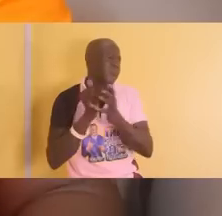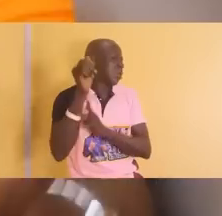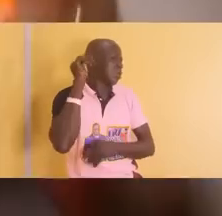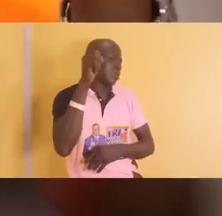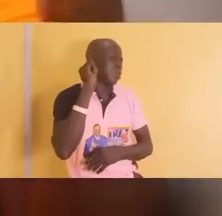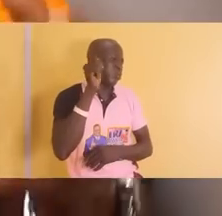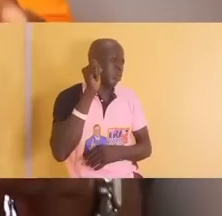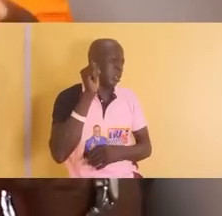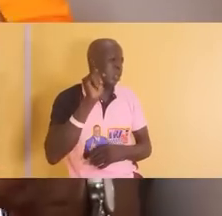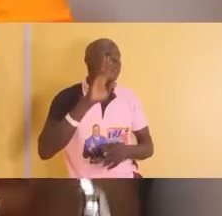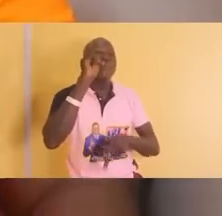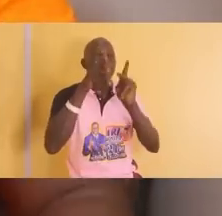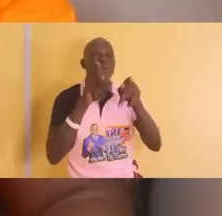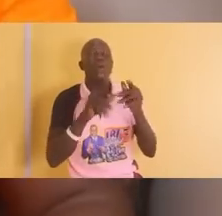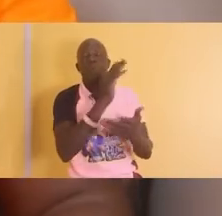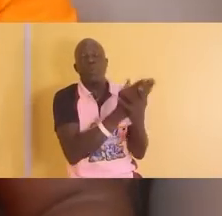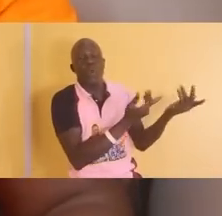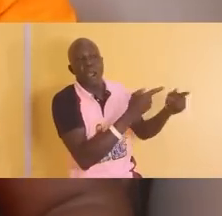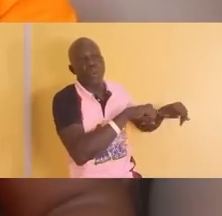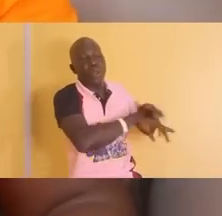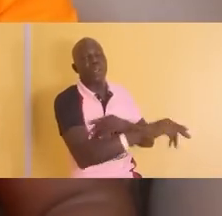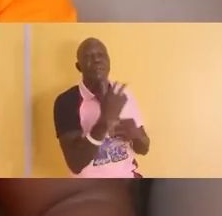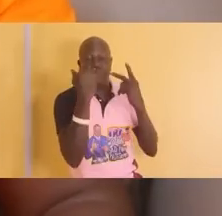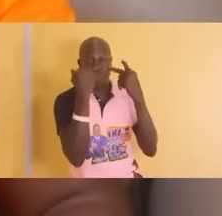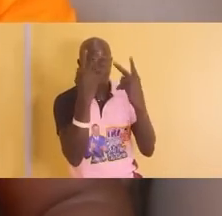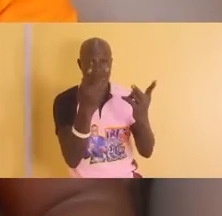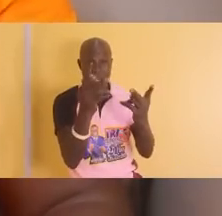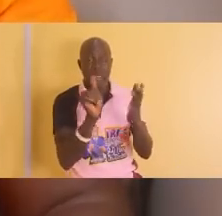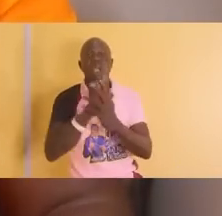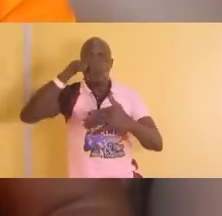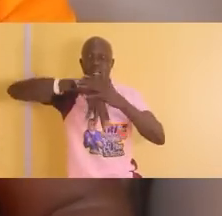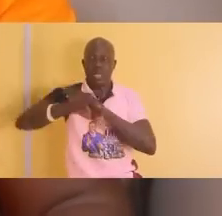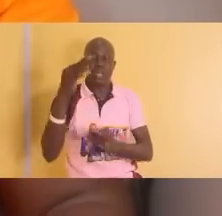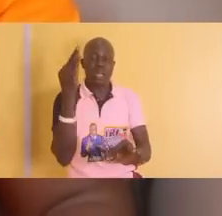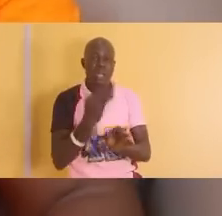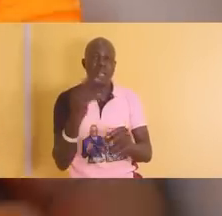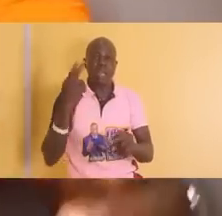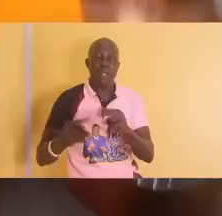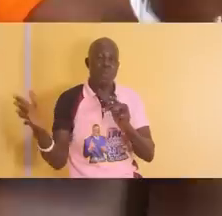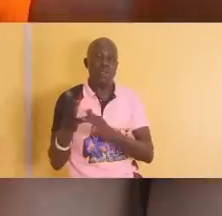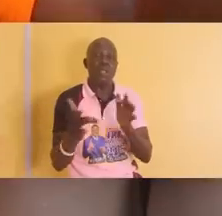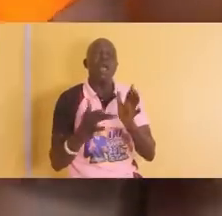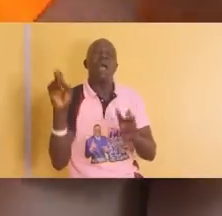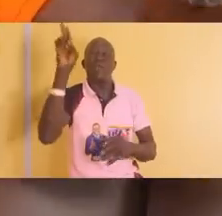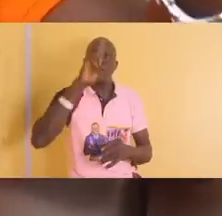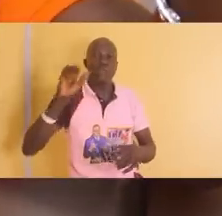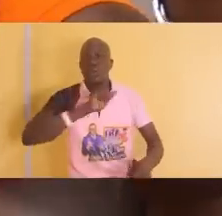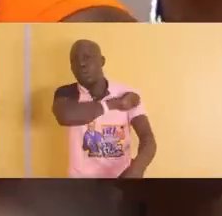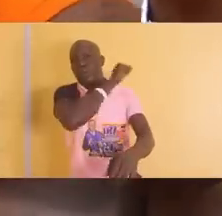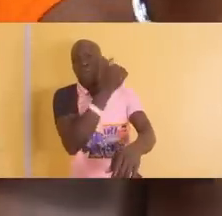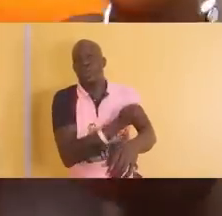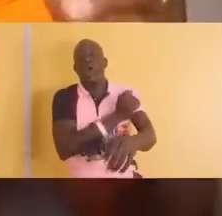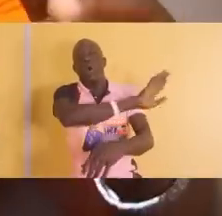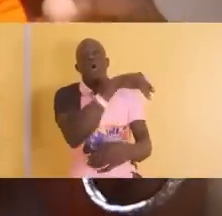people have every that happened physically in the name of Jesus. I use this